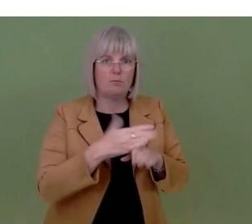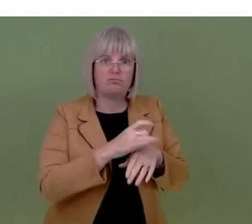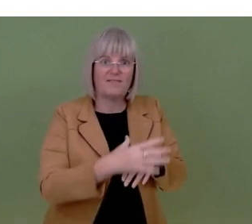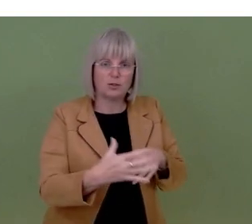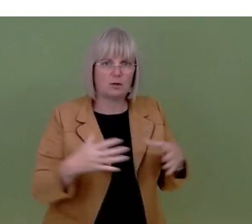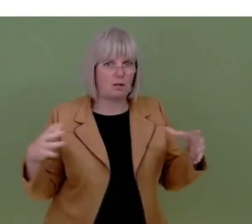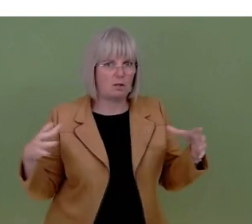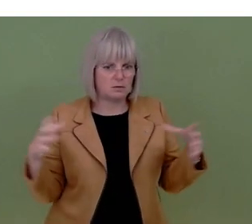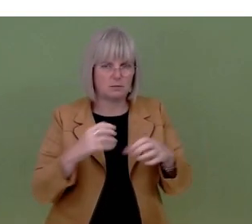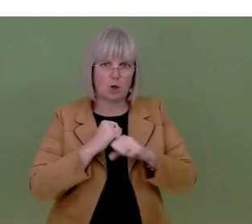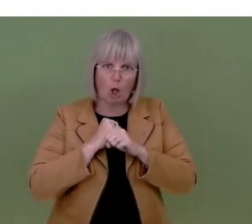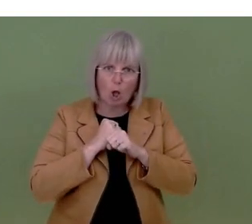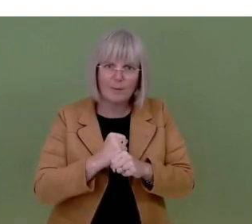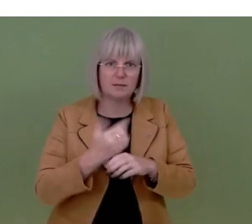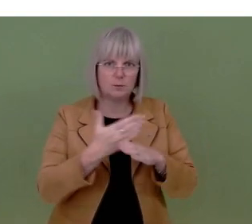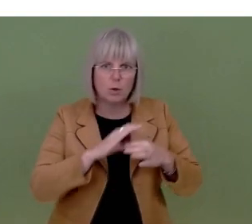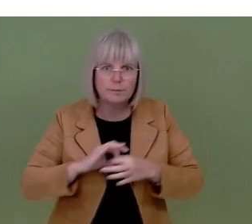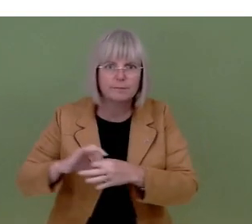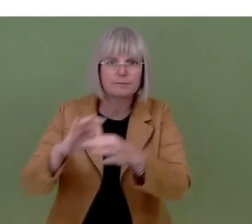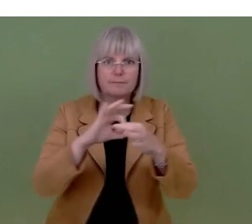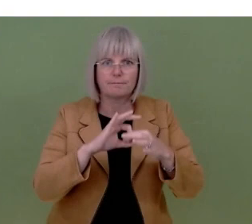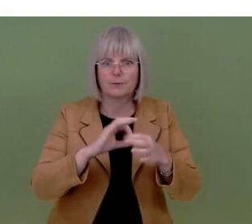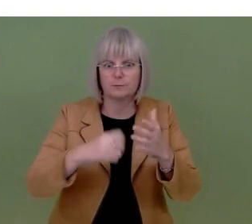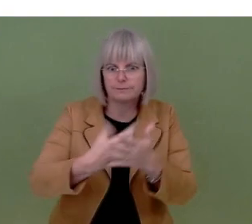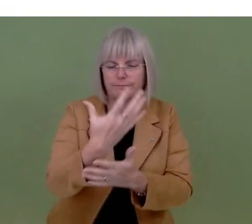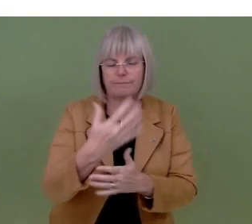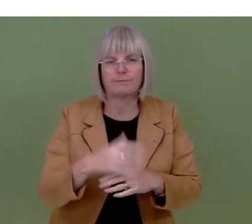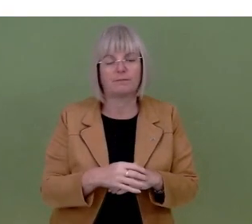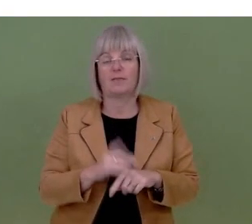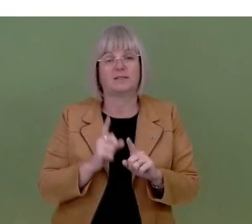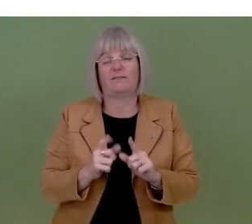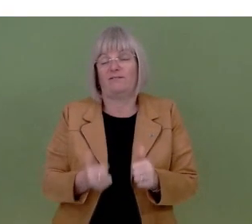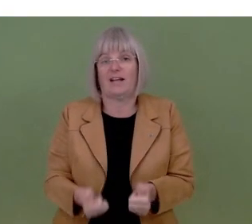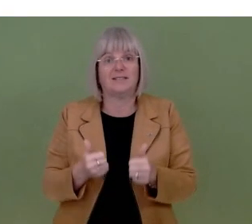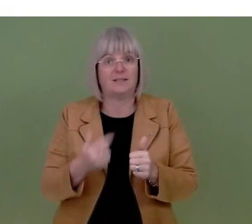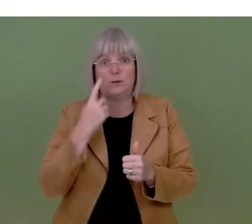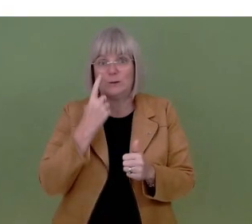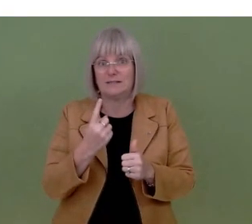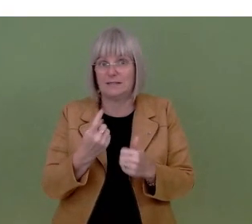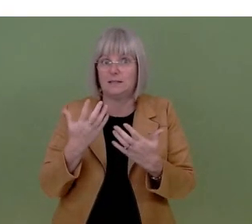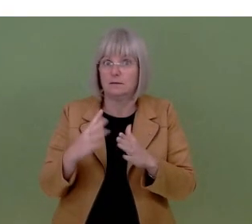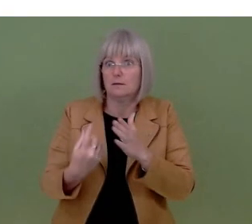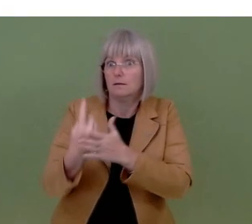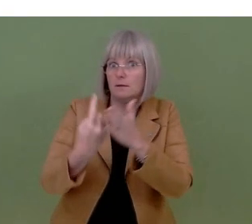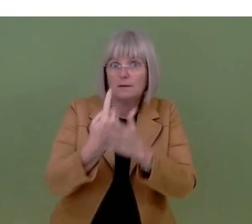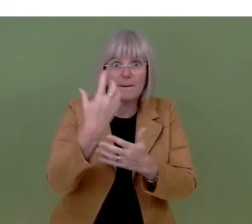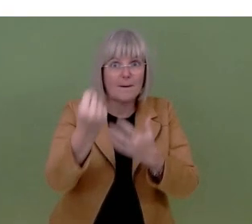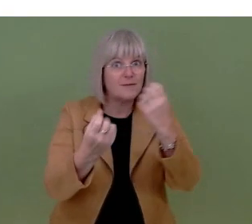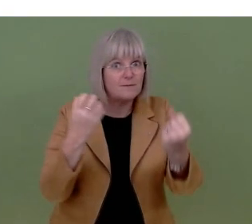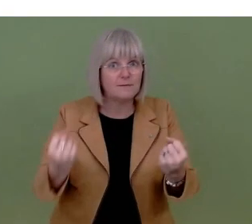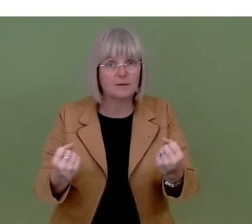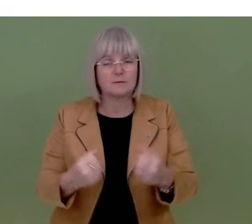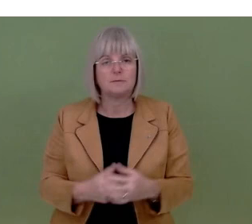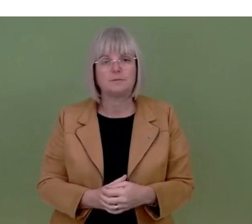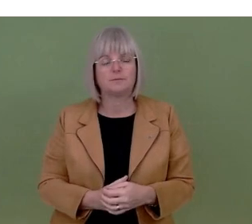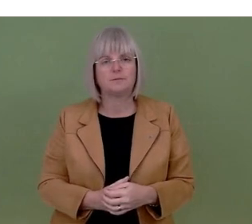And how fantastic to see this in action. And of course, we want these commitments to